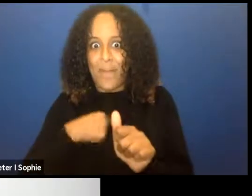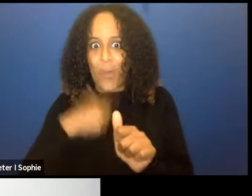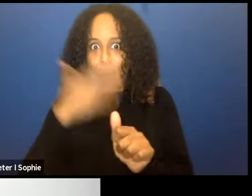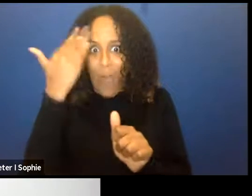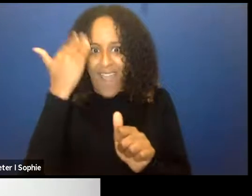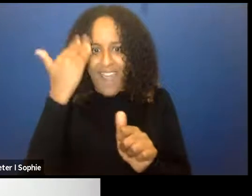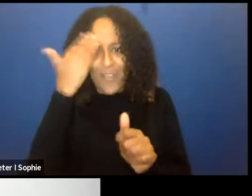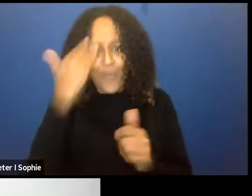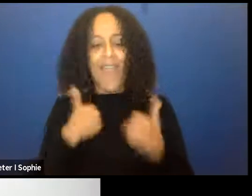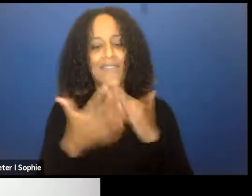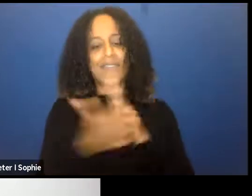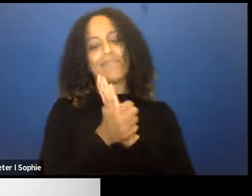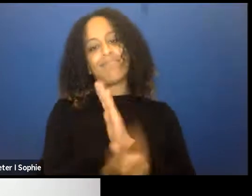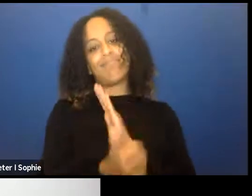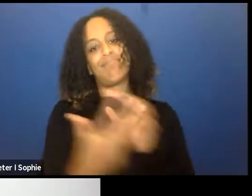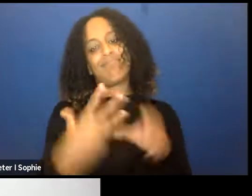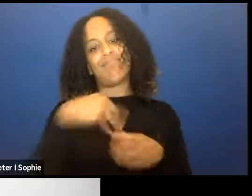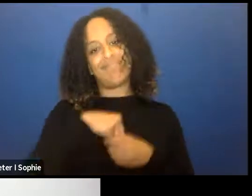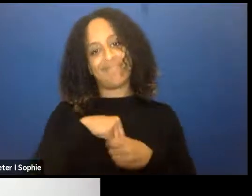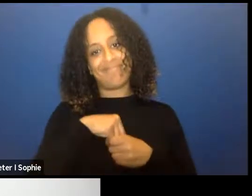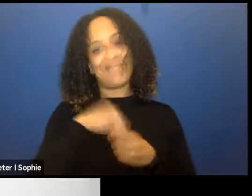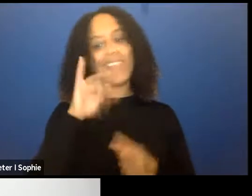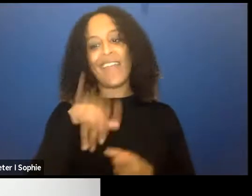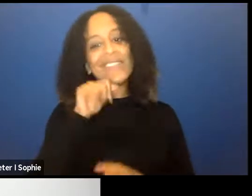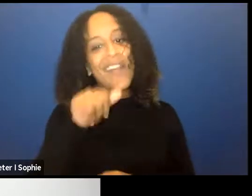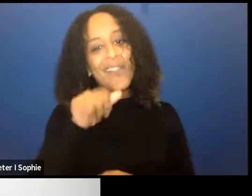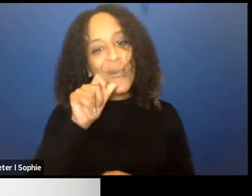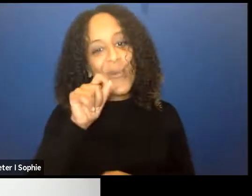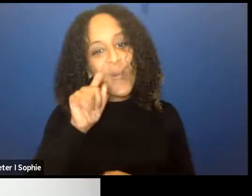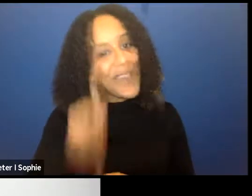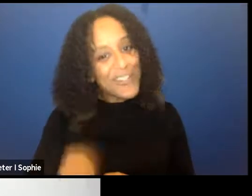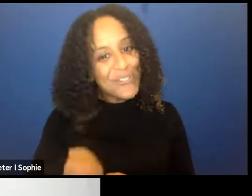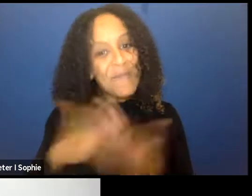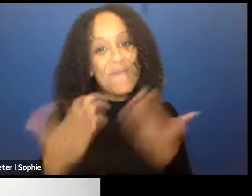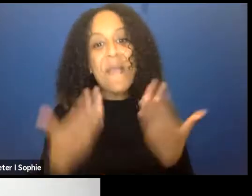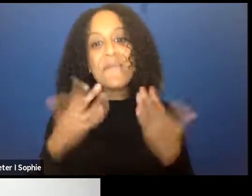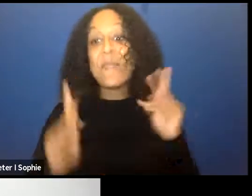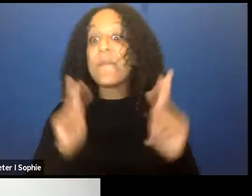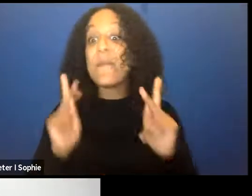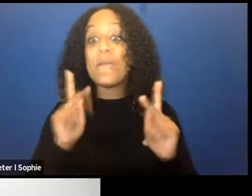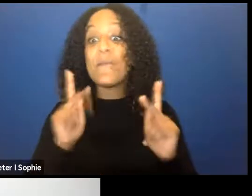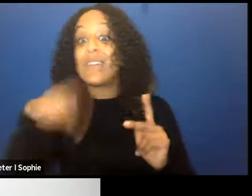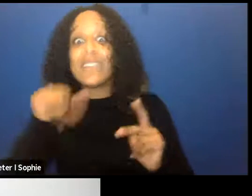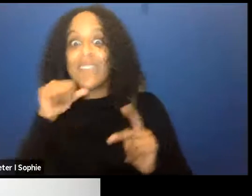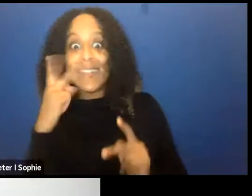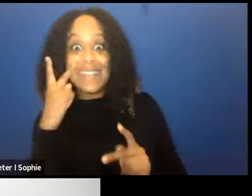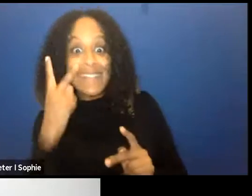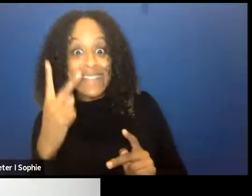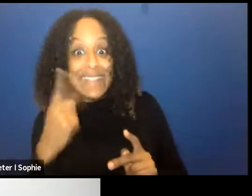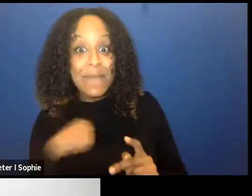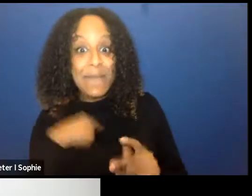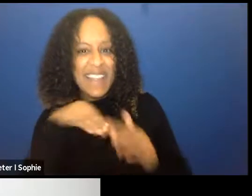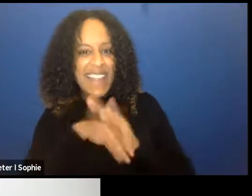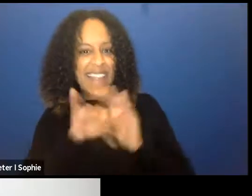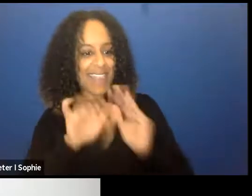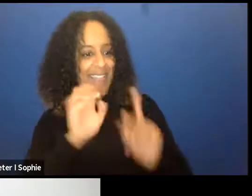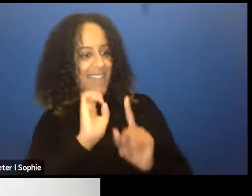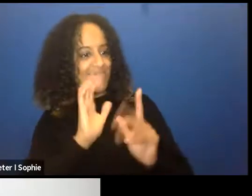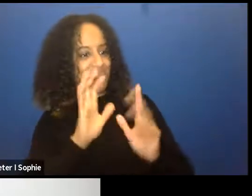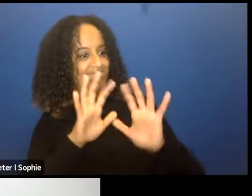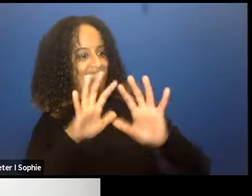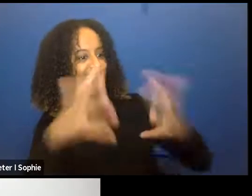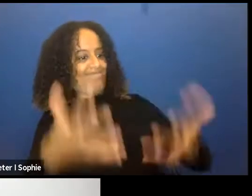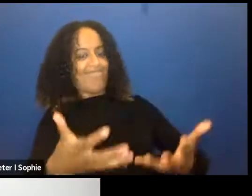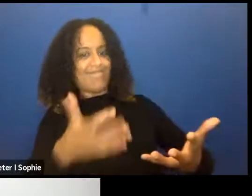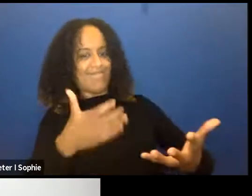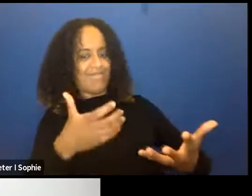had the skills. That wasn't the question. But maybe other people who weren't seeing me in that capacity